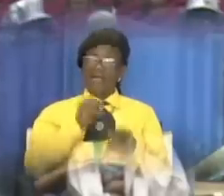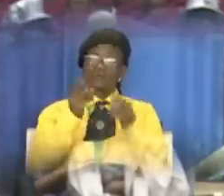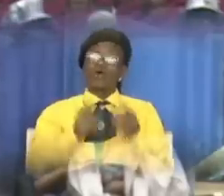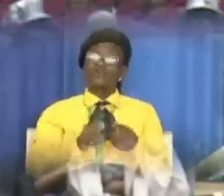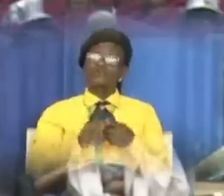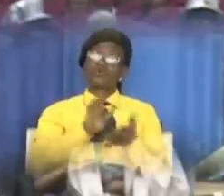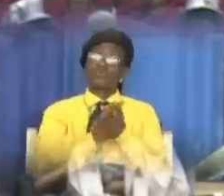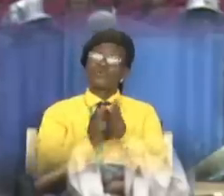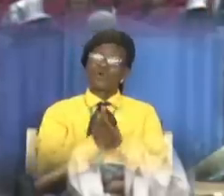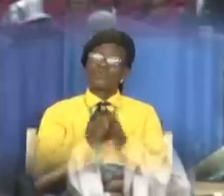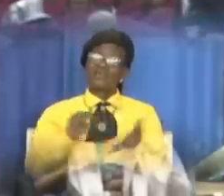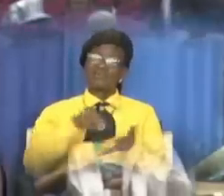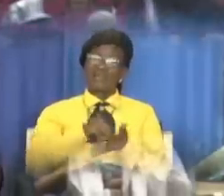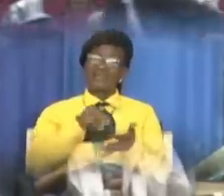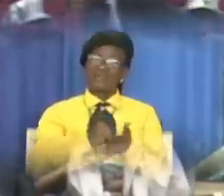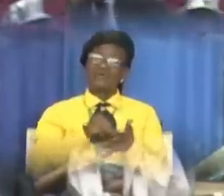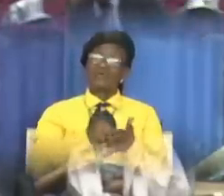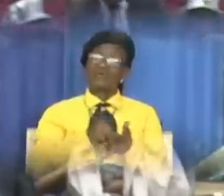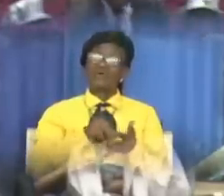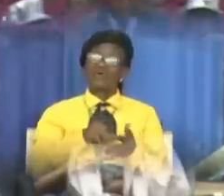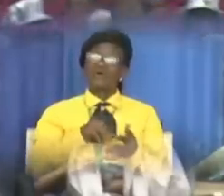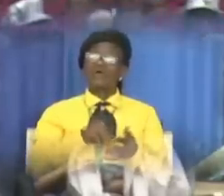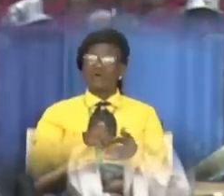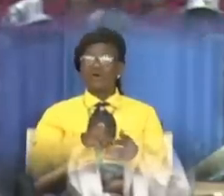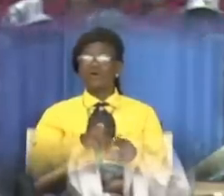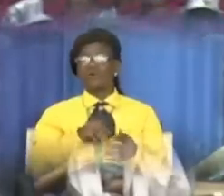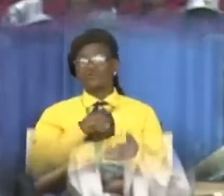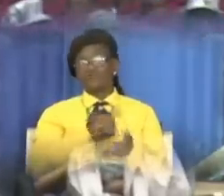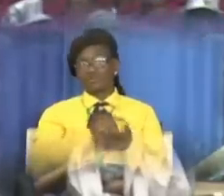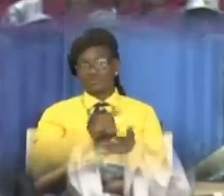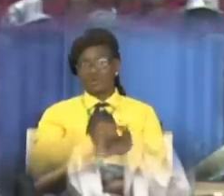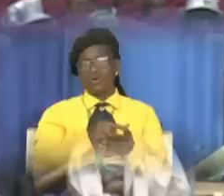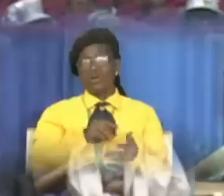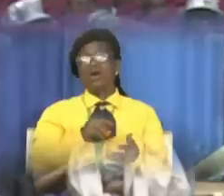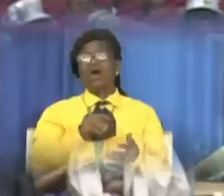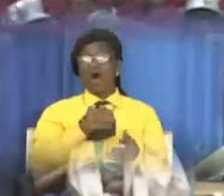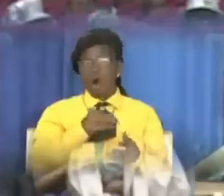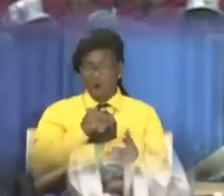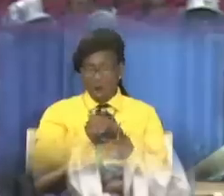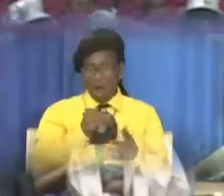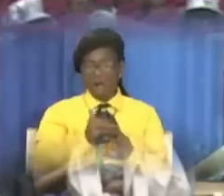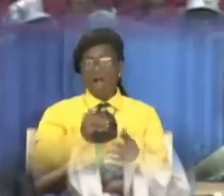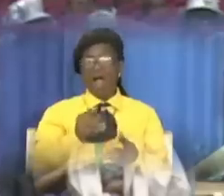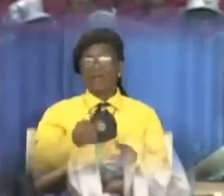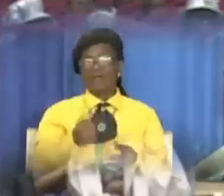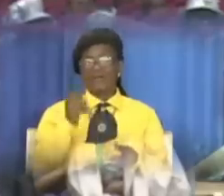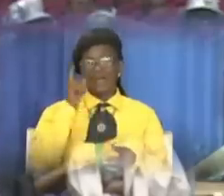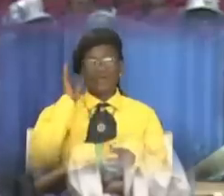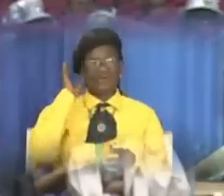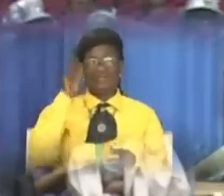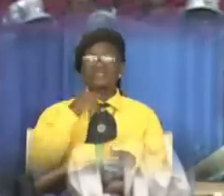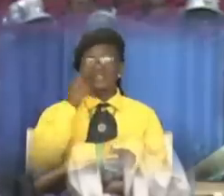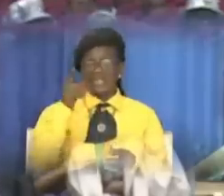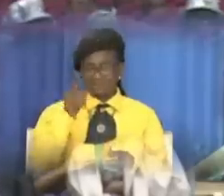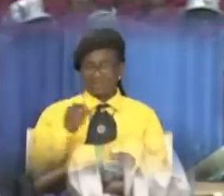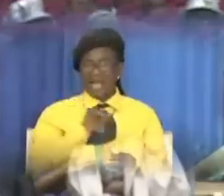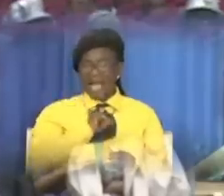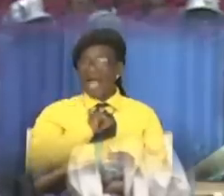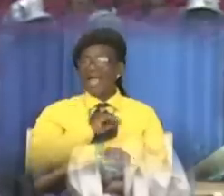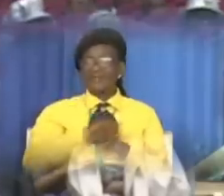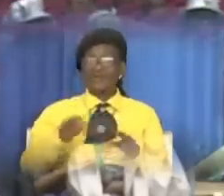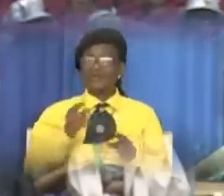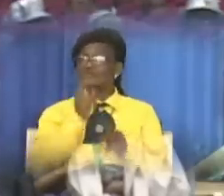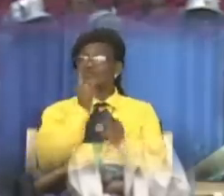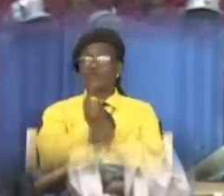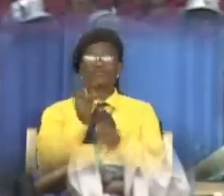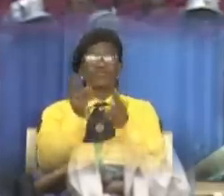what? What do you want to do after that? Well, I want to practice as a doctor. Another will tell you, I don't just want to